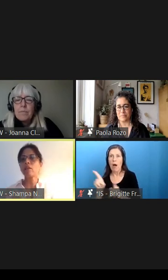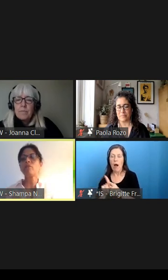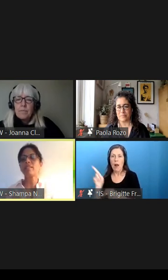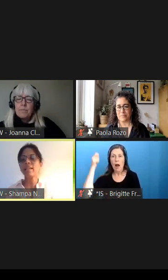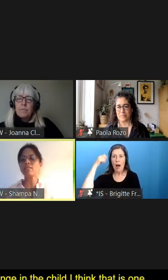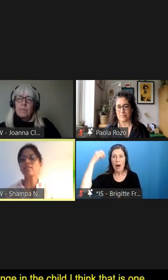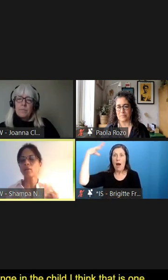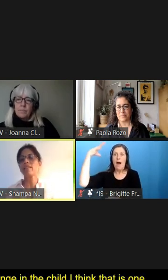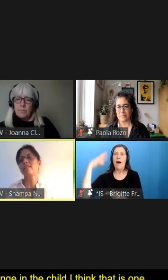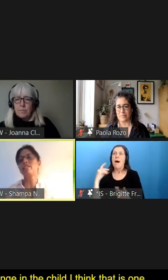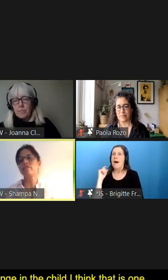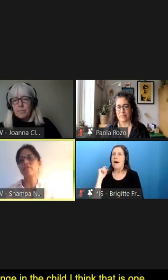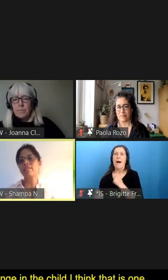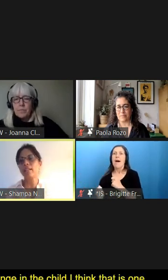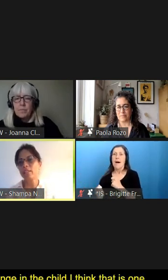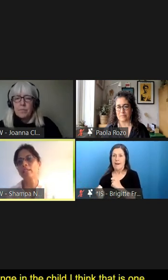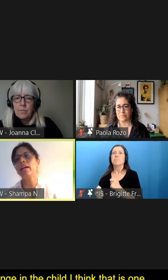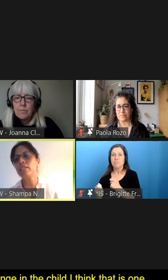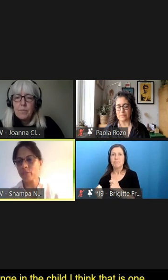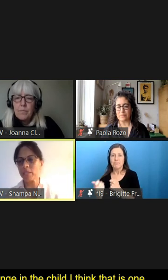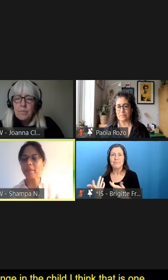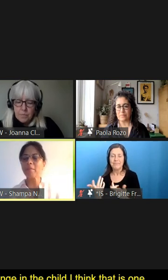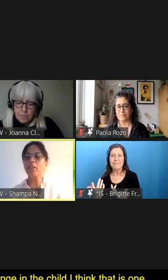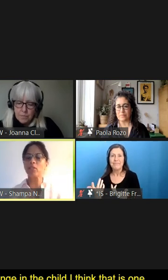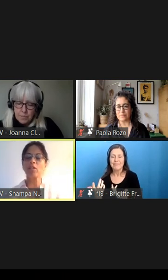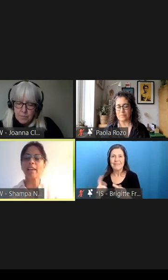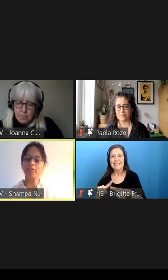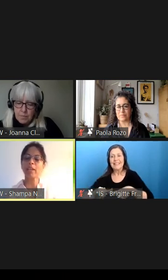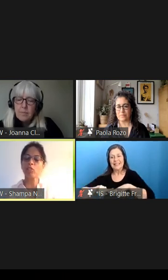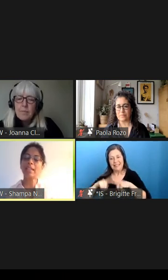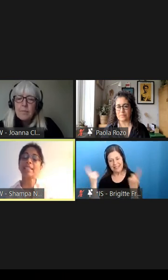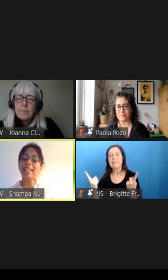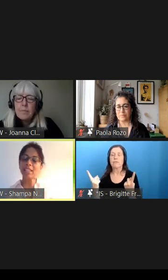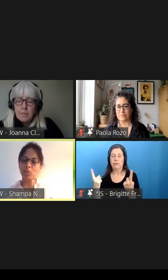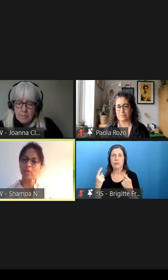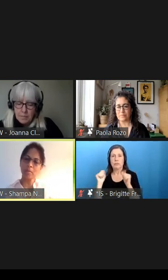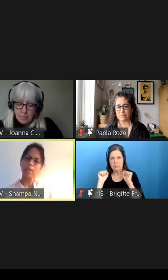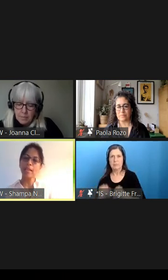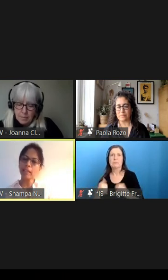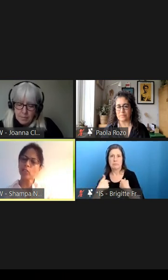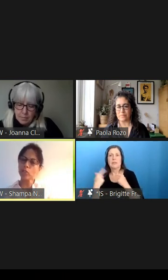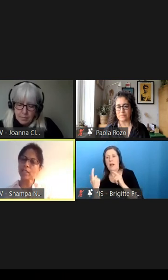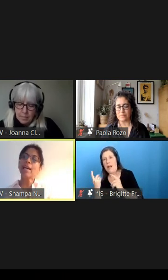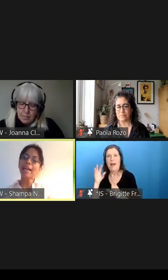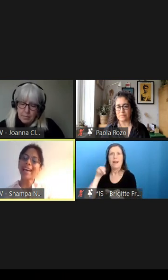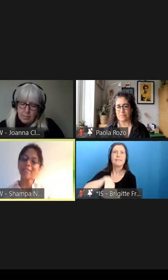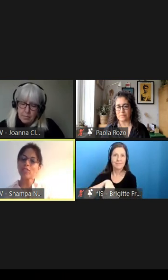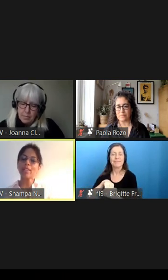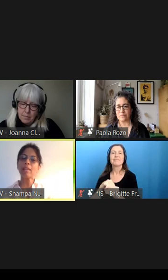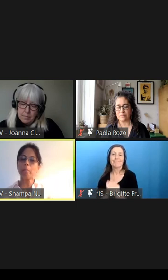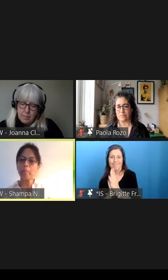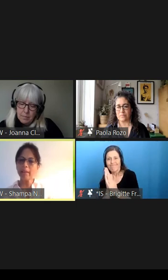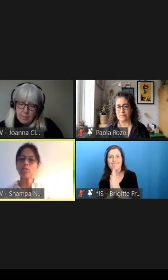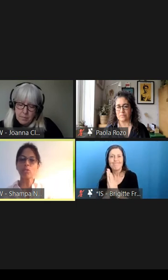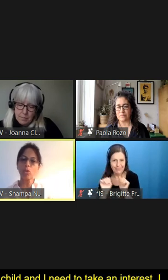they realize, okay, a difference can be made to the life of my child, and I need to take an interest. And I have to say,